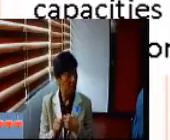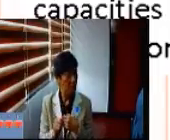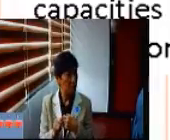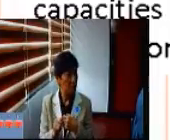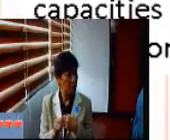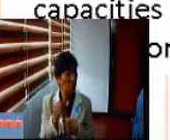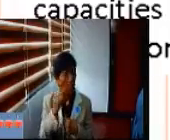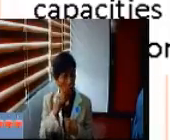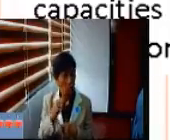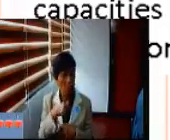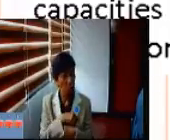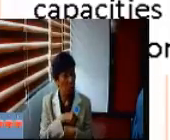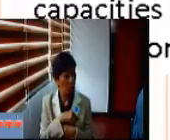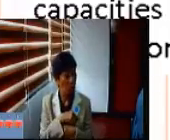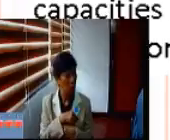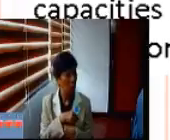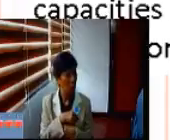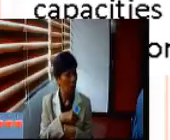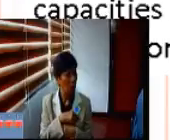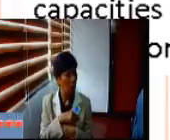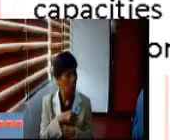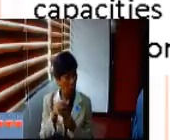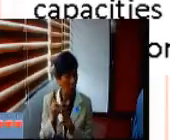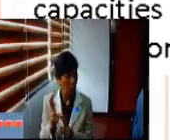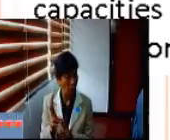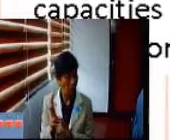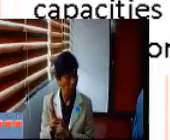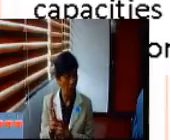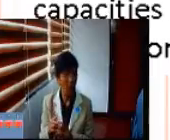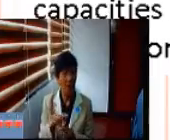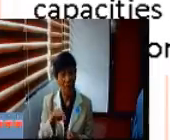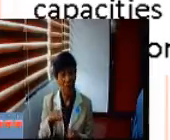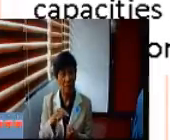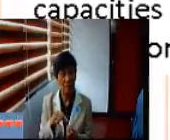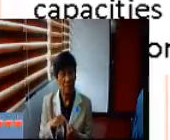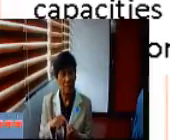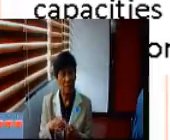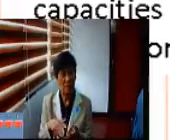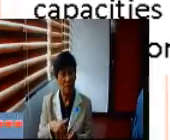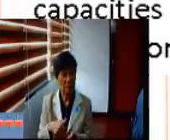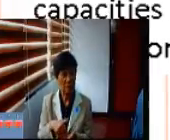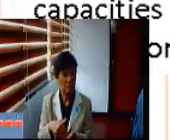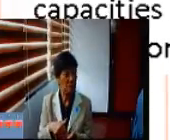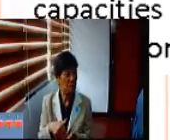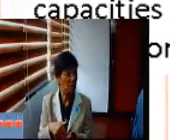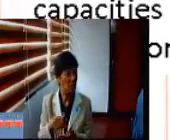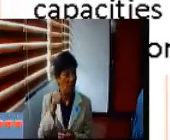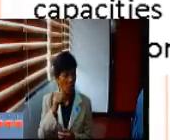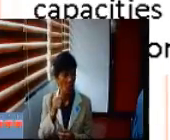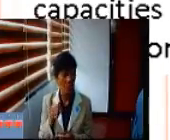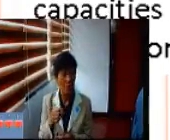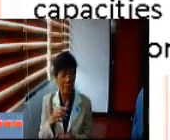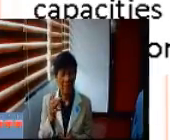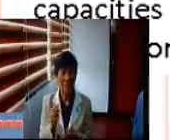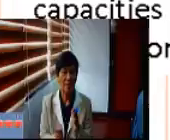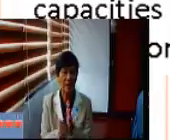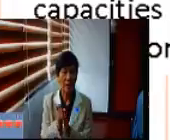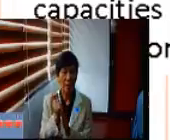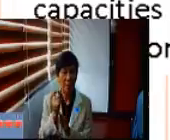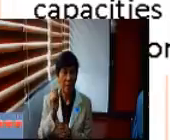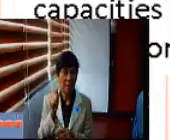palagi po tayong nasa honor roll in terms of vulnerability sa climate change. Palagi po tayong nasa top 10. Any